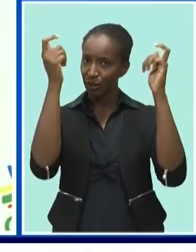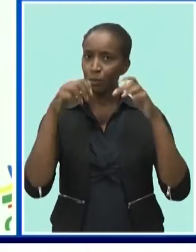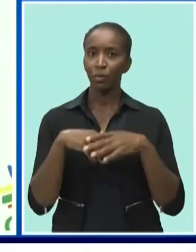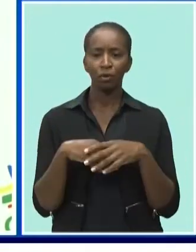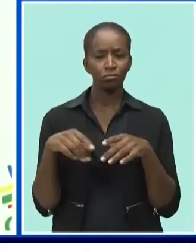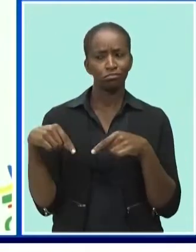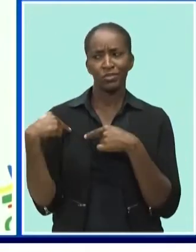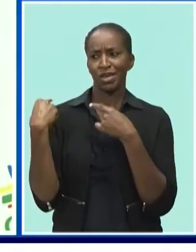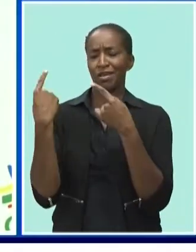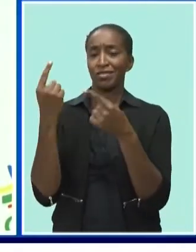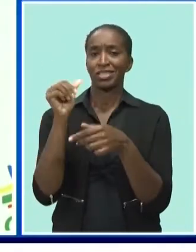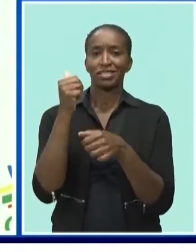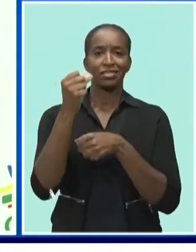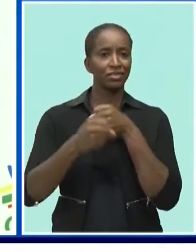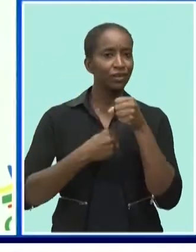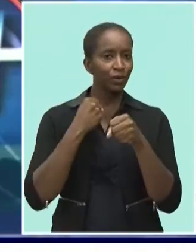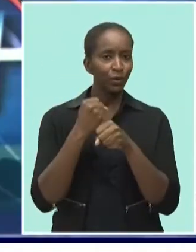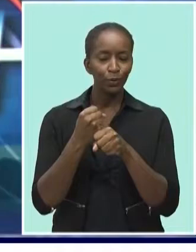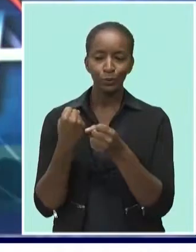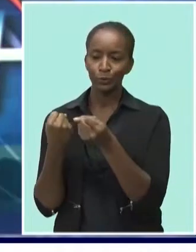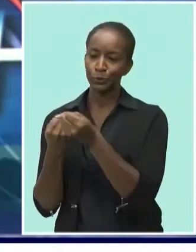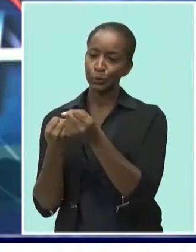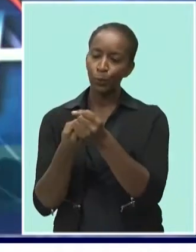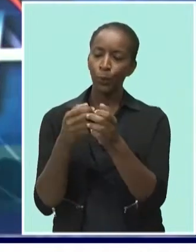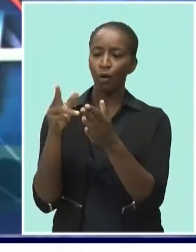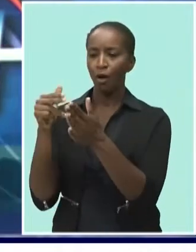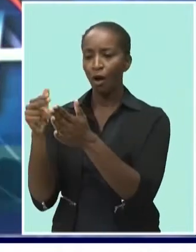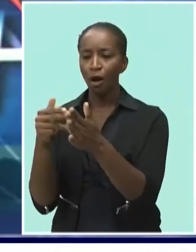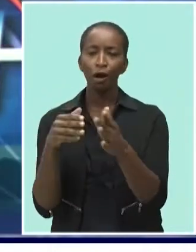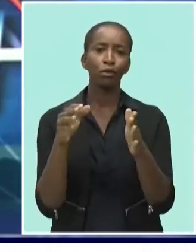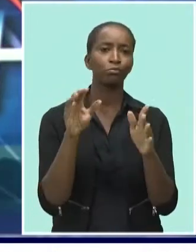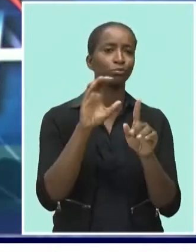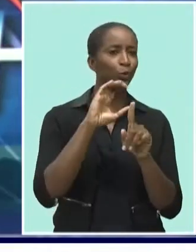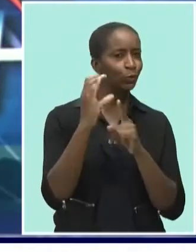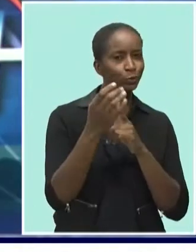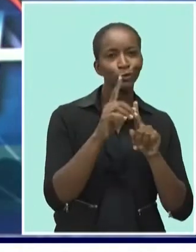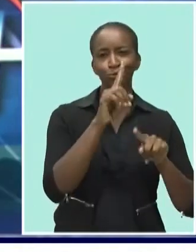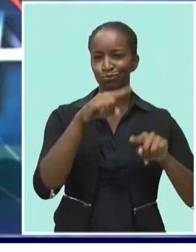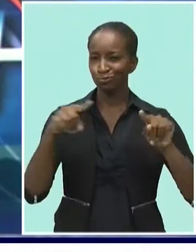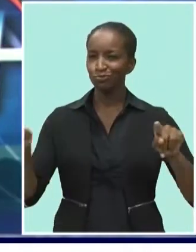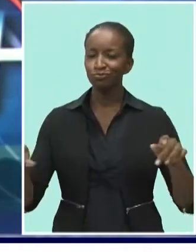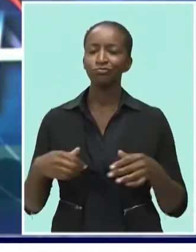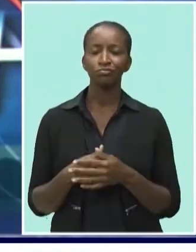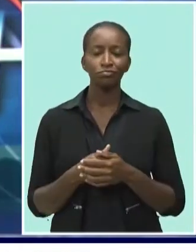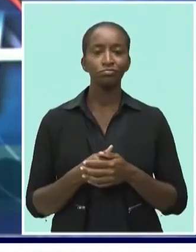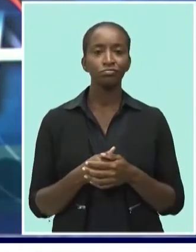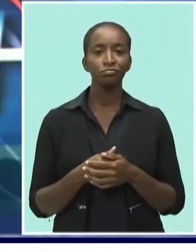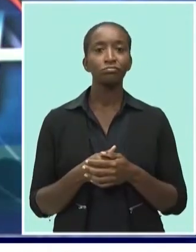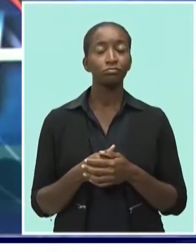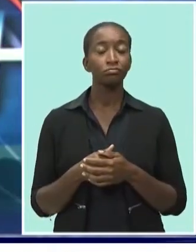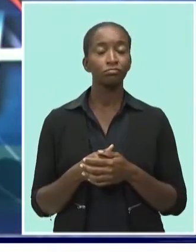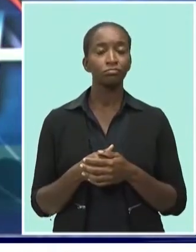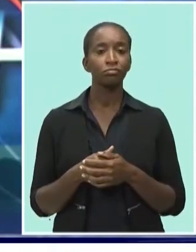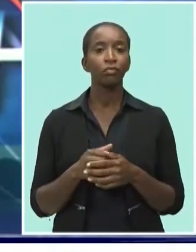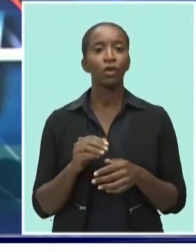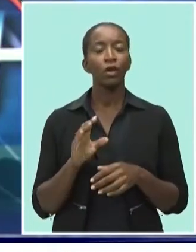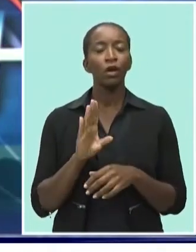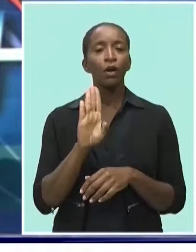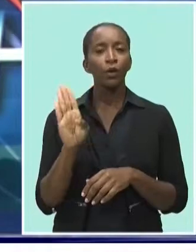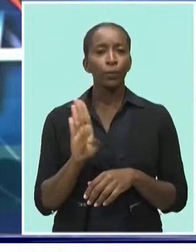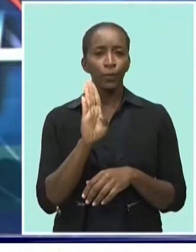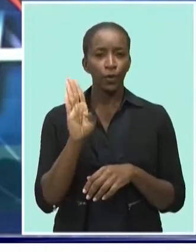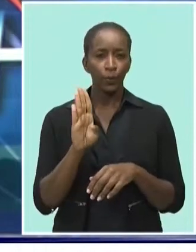the arts and culture in Barbados. Listen up, the Barbados Secondary Teachers Union has made it clear it will